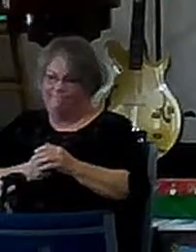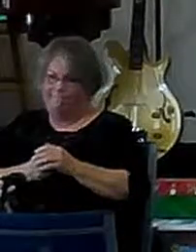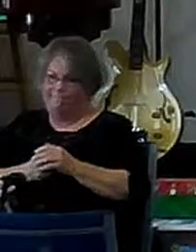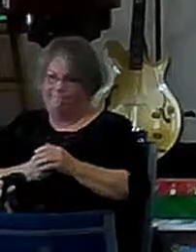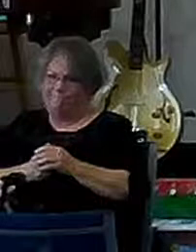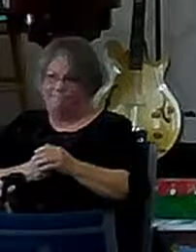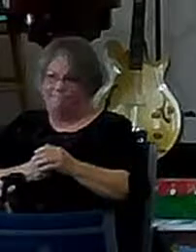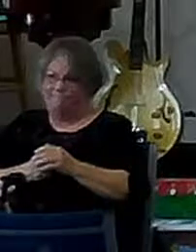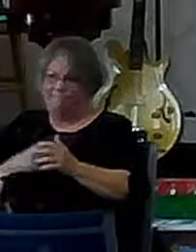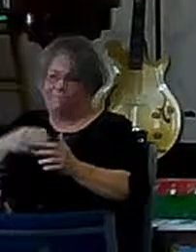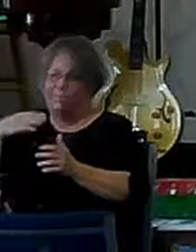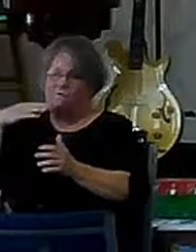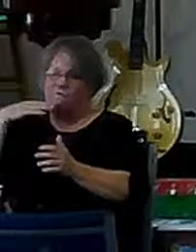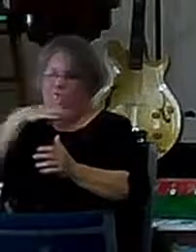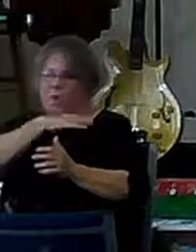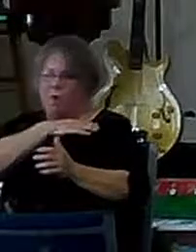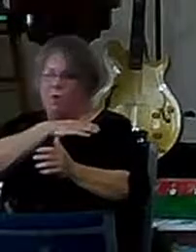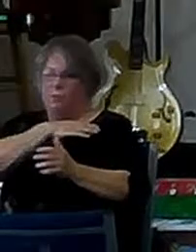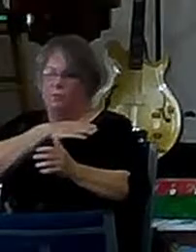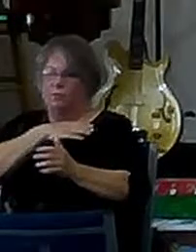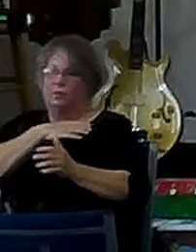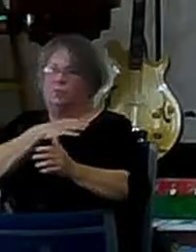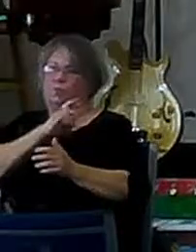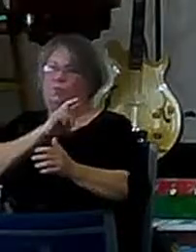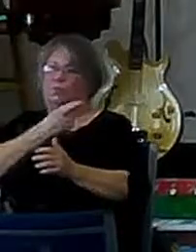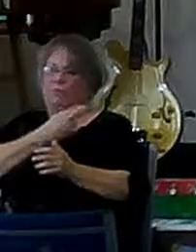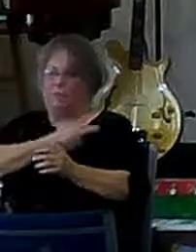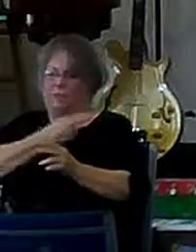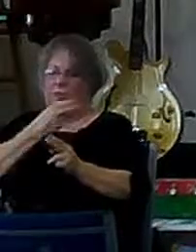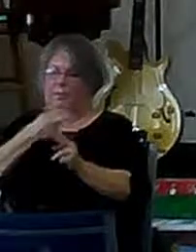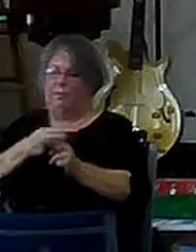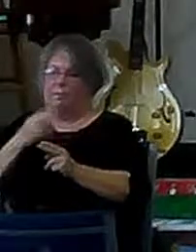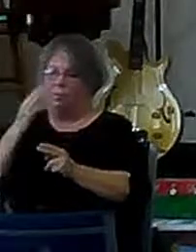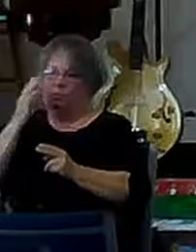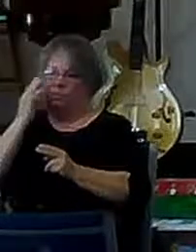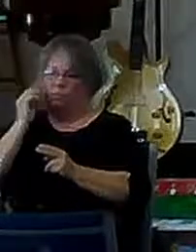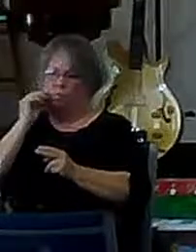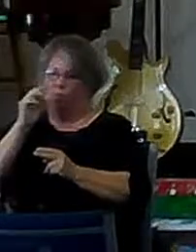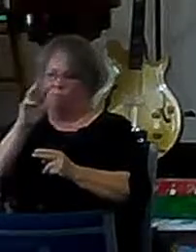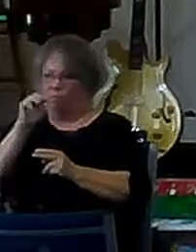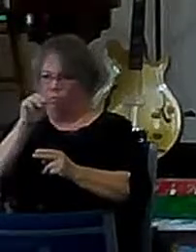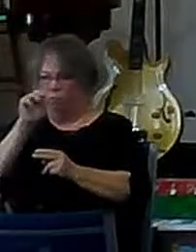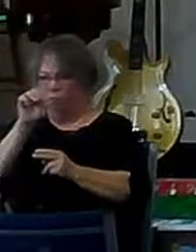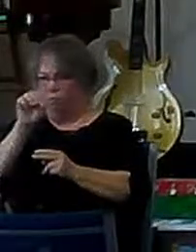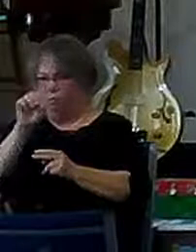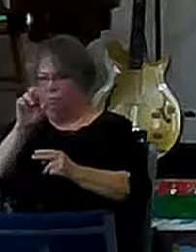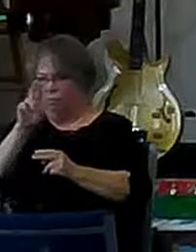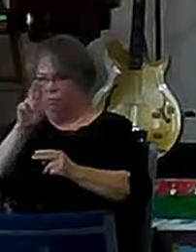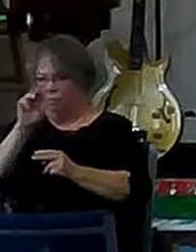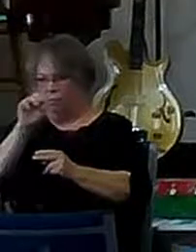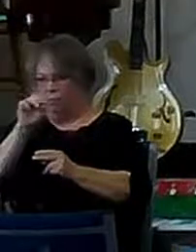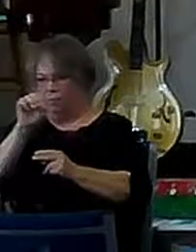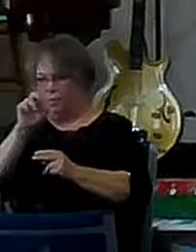we are, God once was. God's a created being.